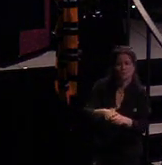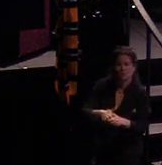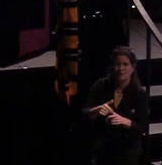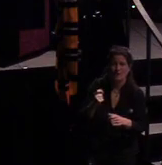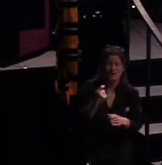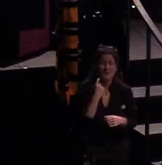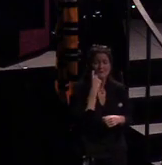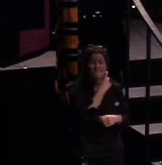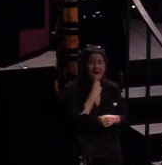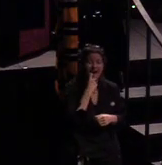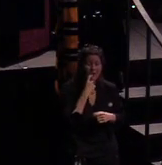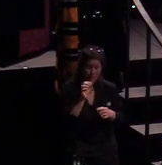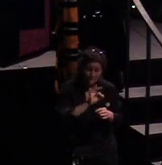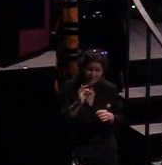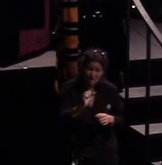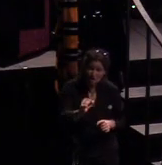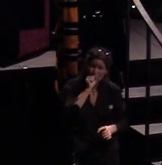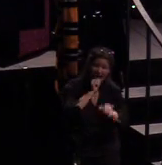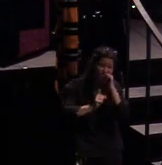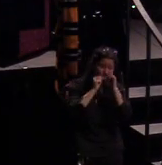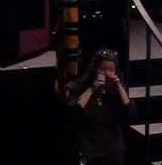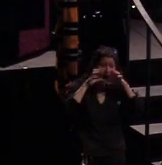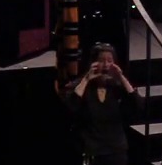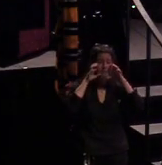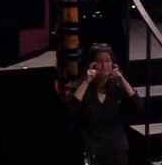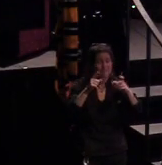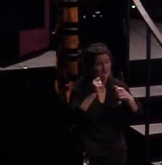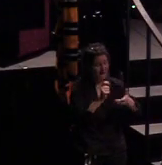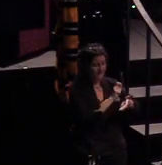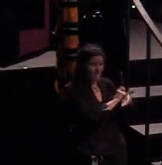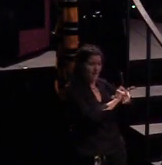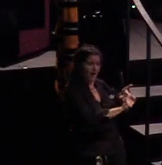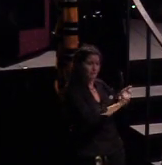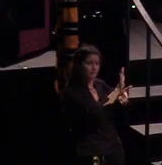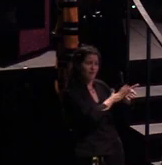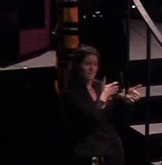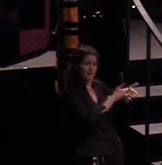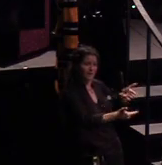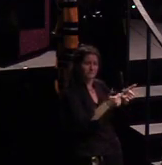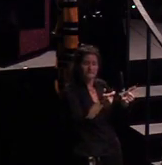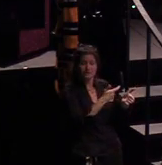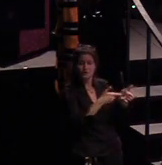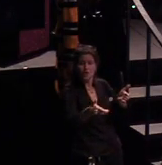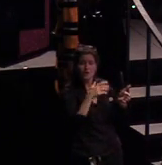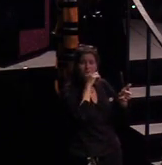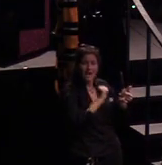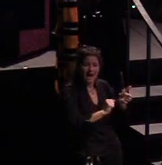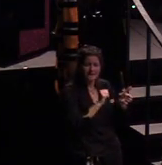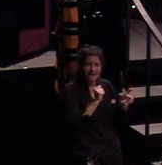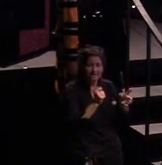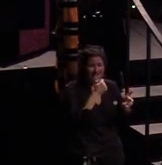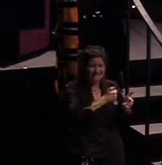pencils biscuit a line drawing on graph paper showing a man with 66 red pencils in his mouth